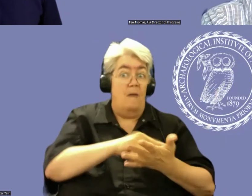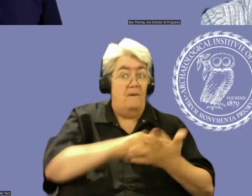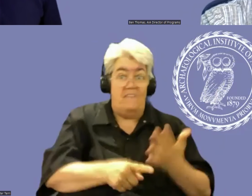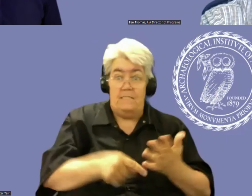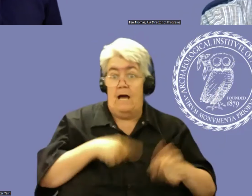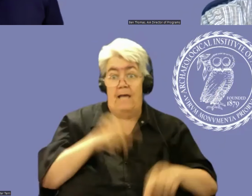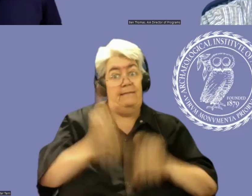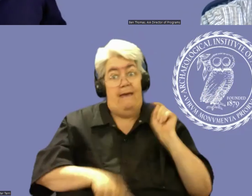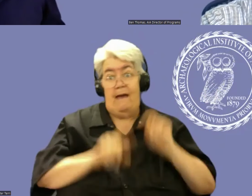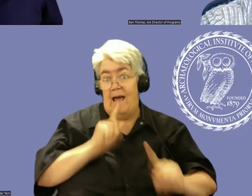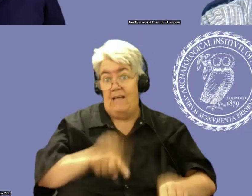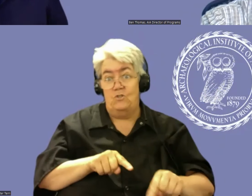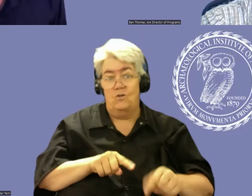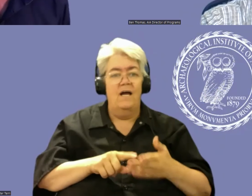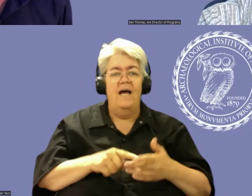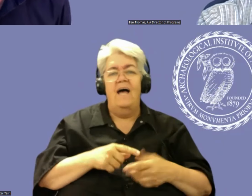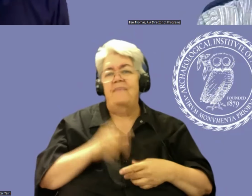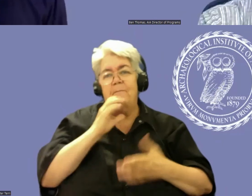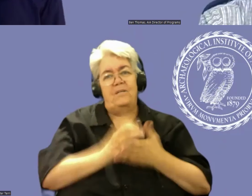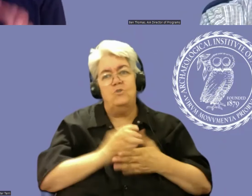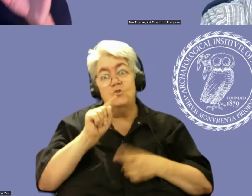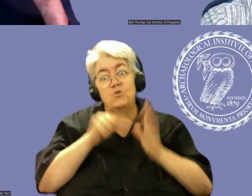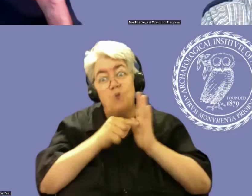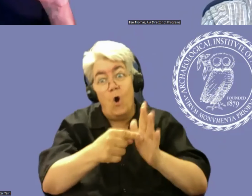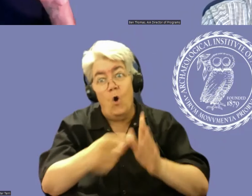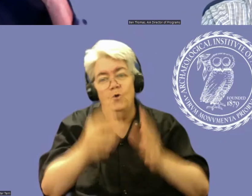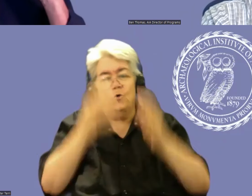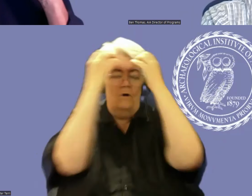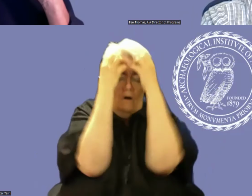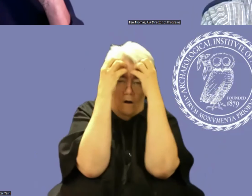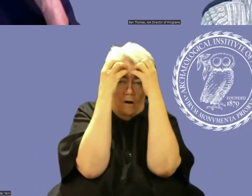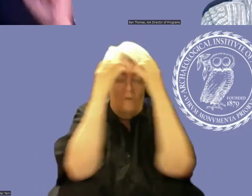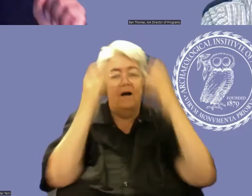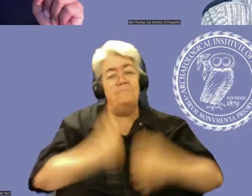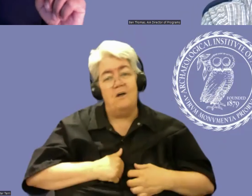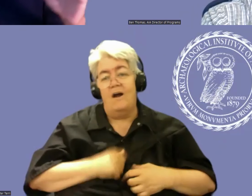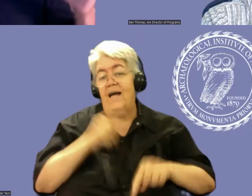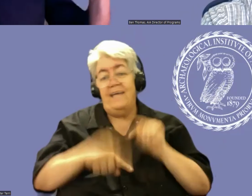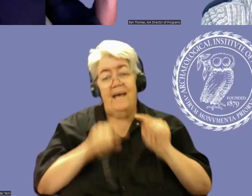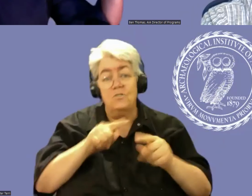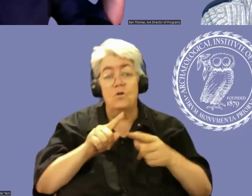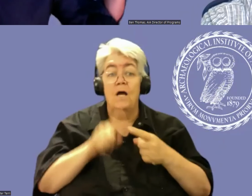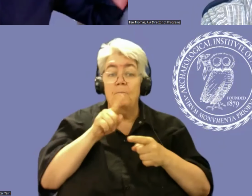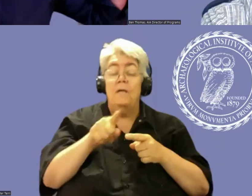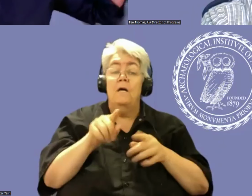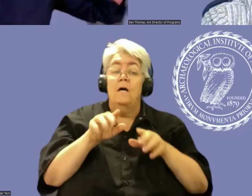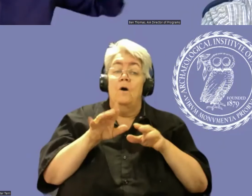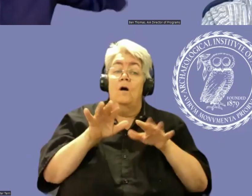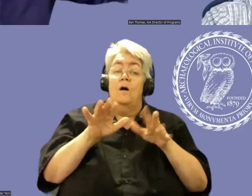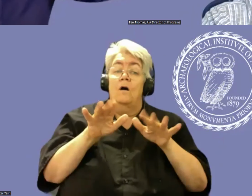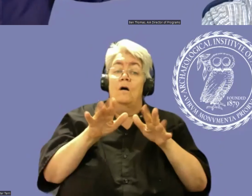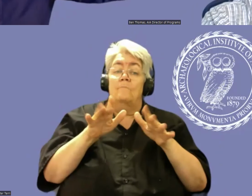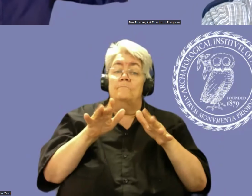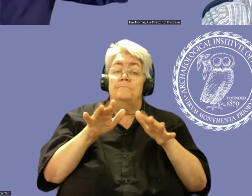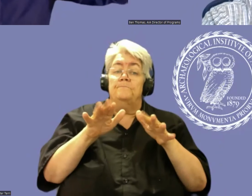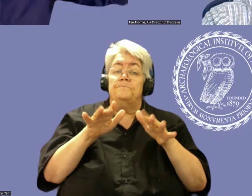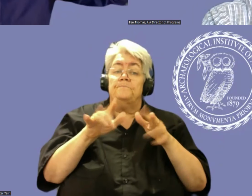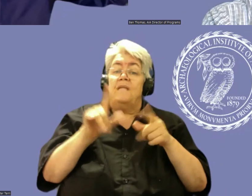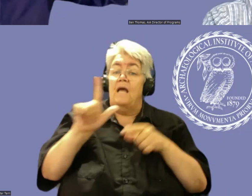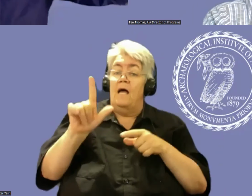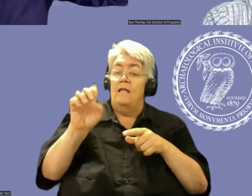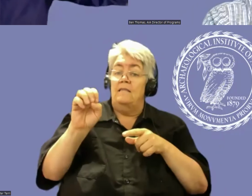shame. And I, I shouldn't have used that picture. I should have anticipated that question. Sorry. But it's, it's right at the, um, so, uh, the Le Monde